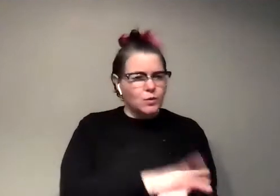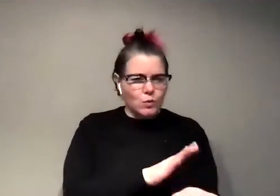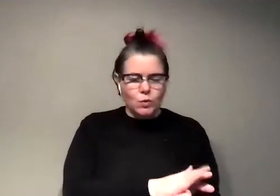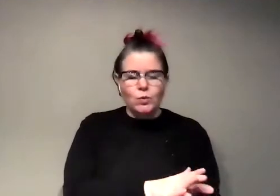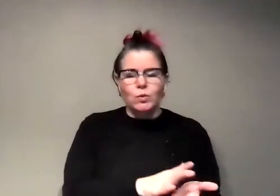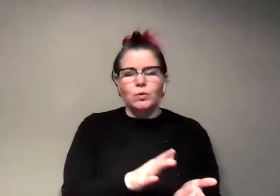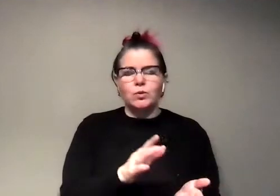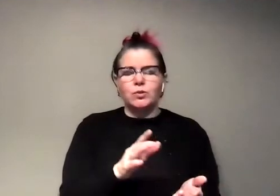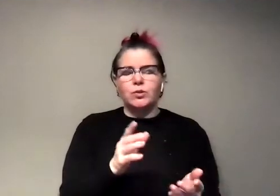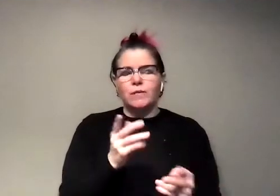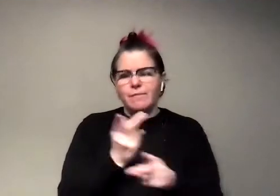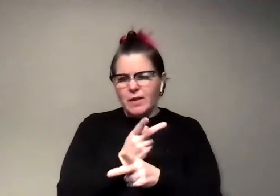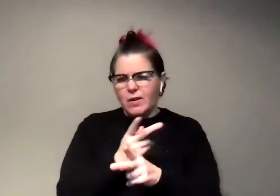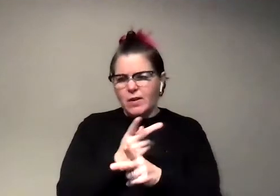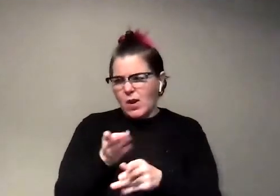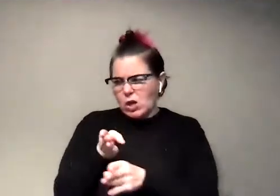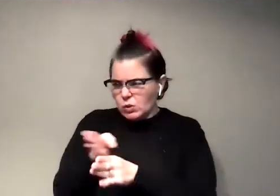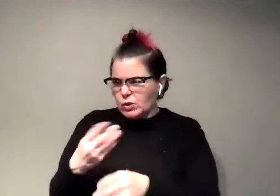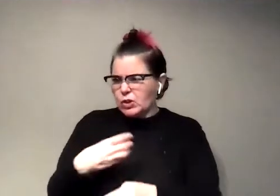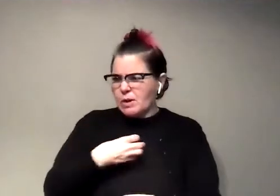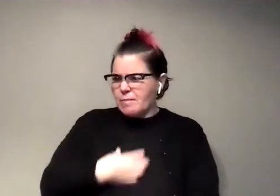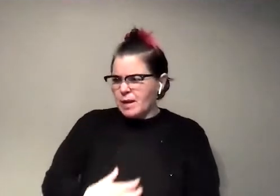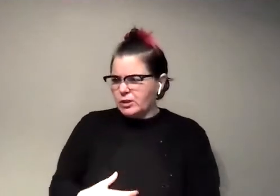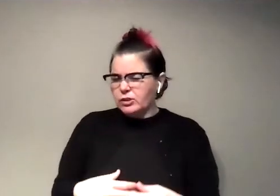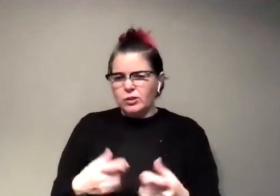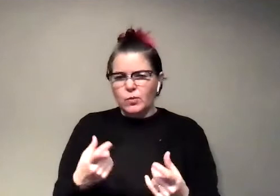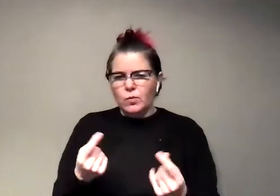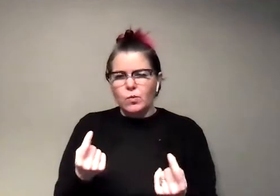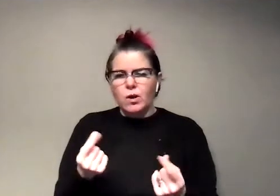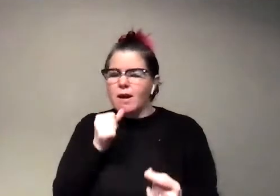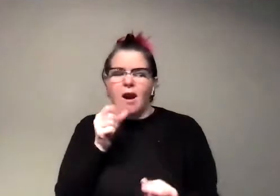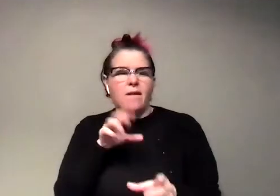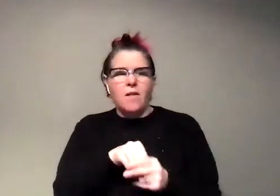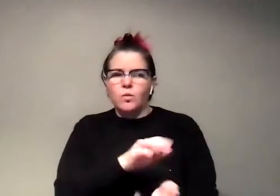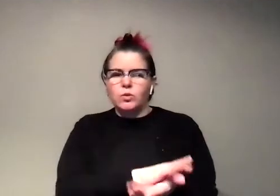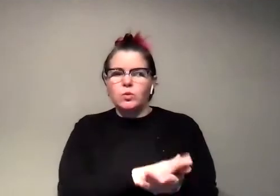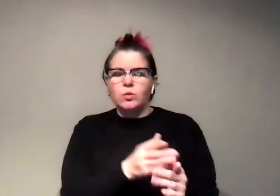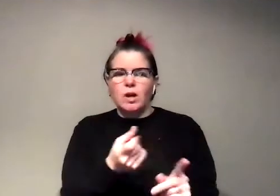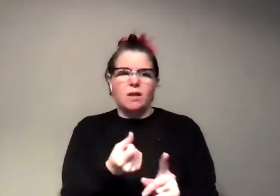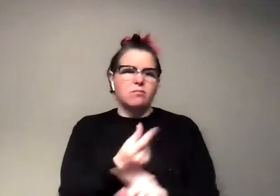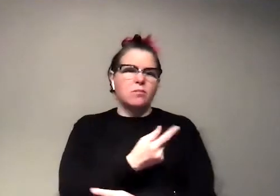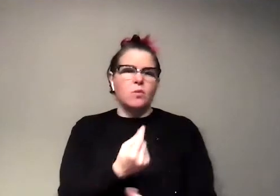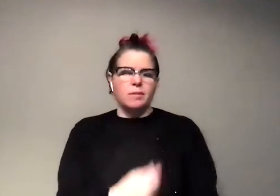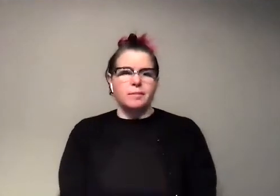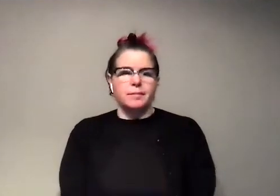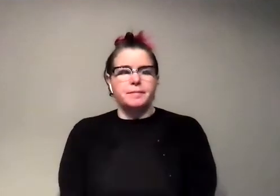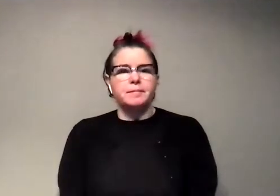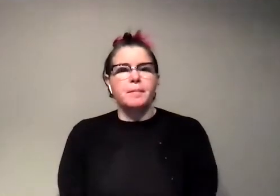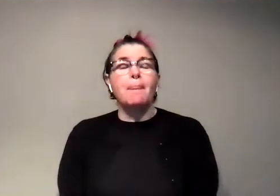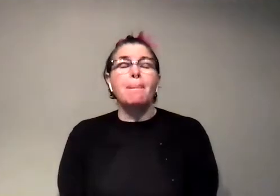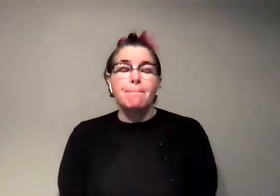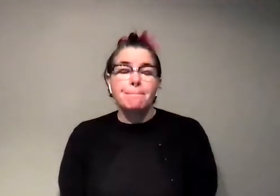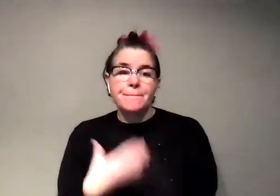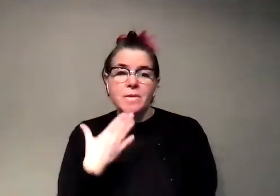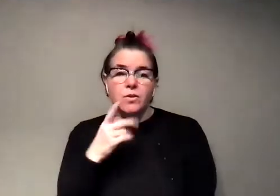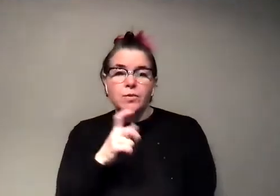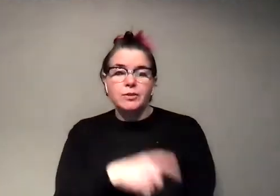to follow and what you're passionate about? Ooh, very good question. Yeah,